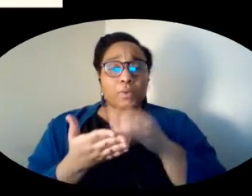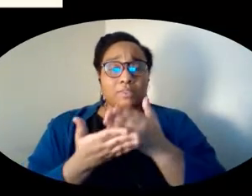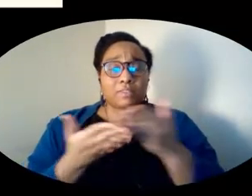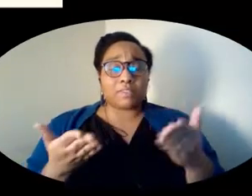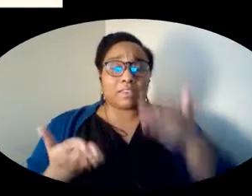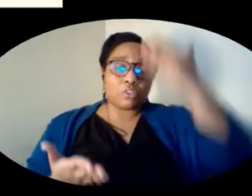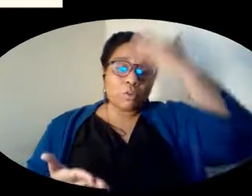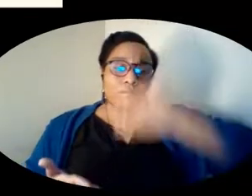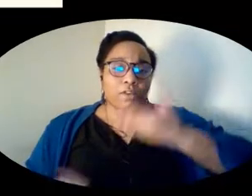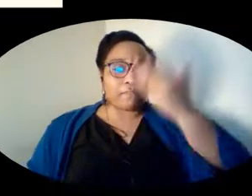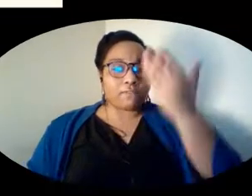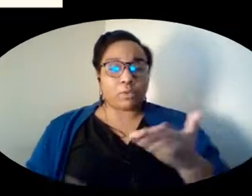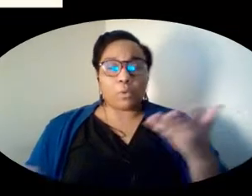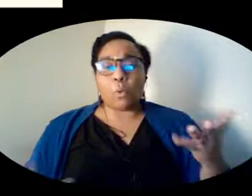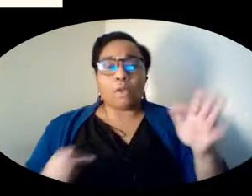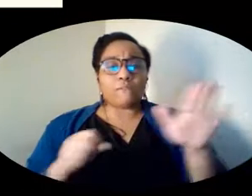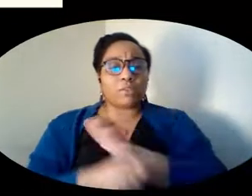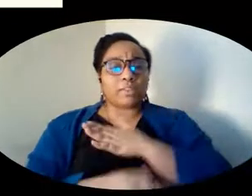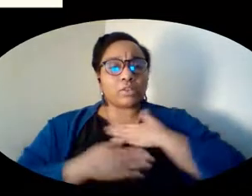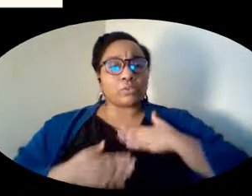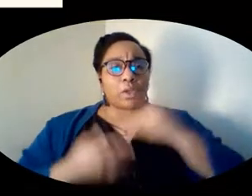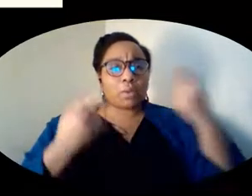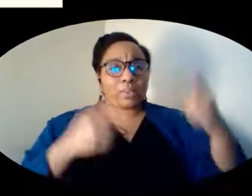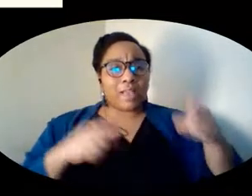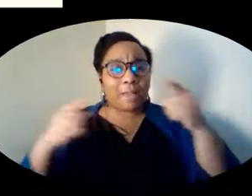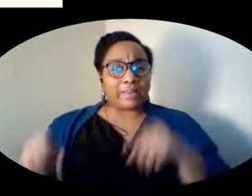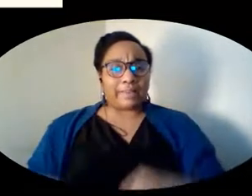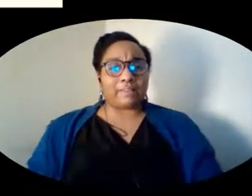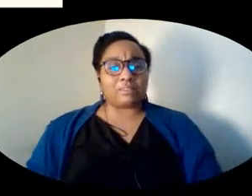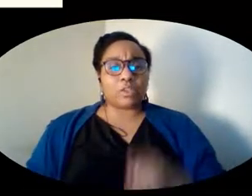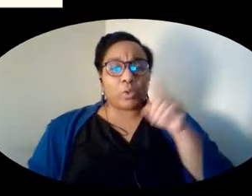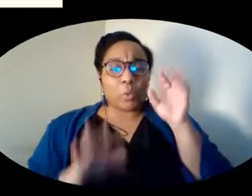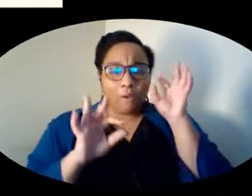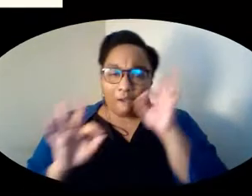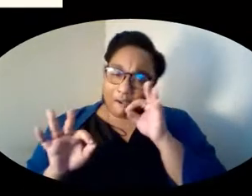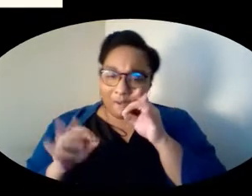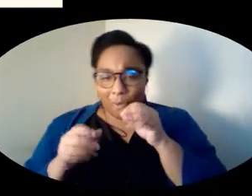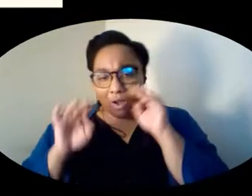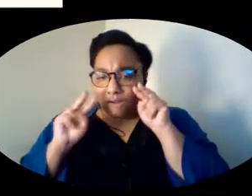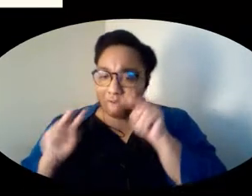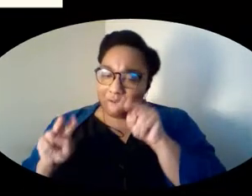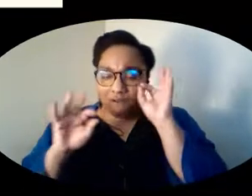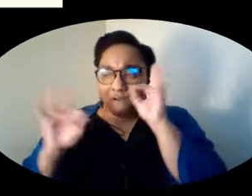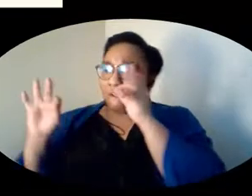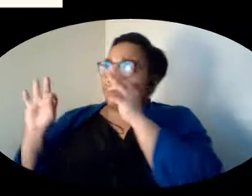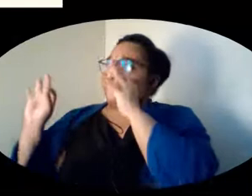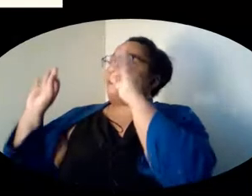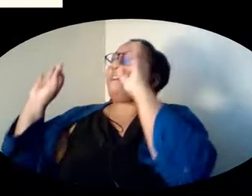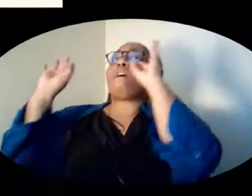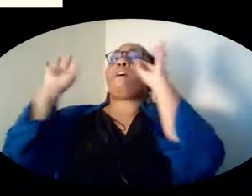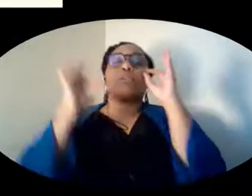in front of you or fully enjoy what's happening. Being distracted means you might miss out on some cool